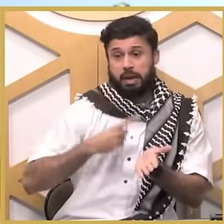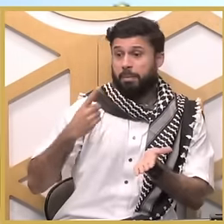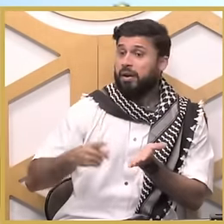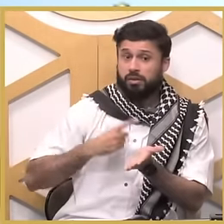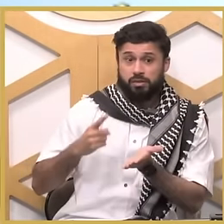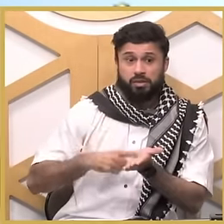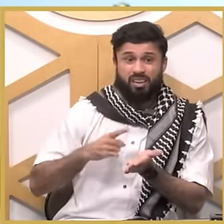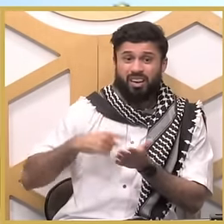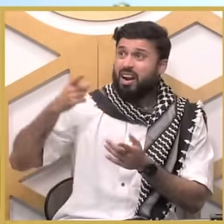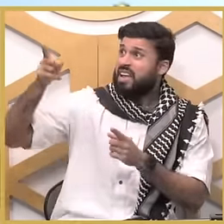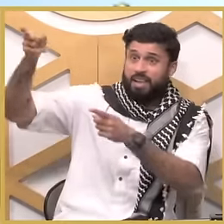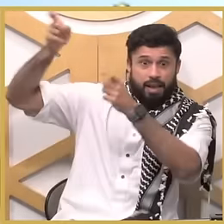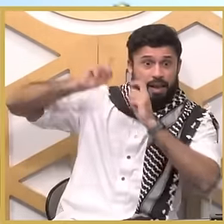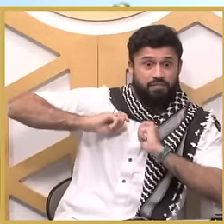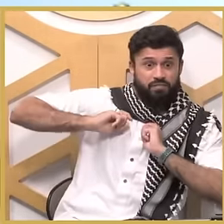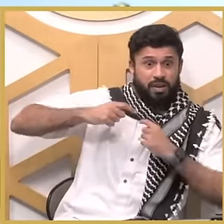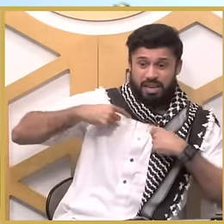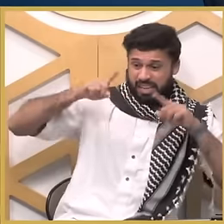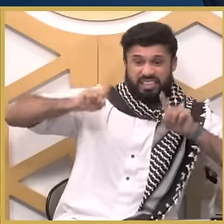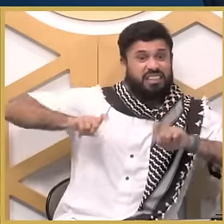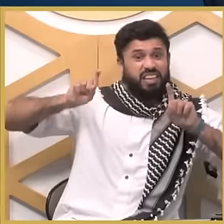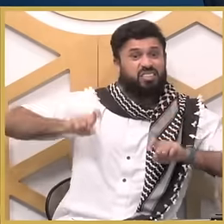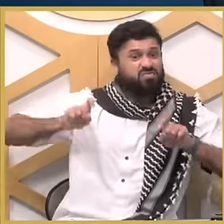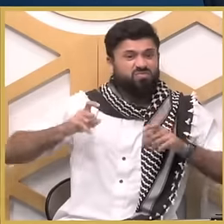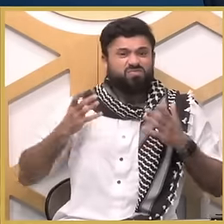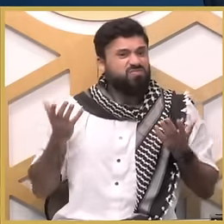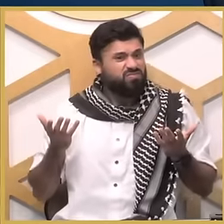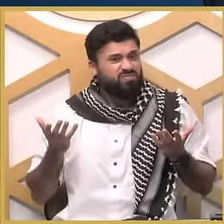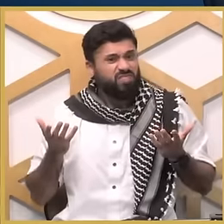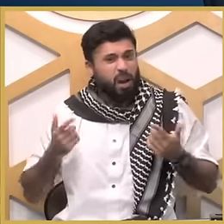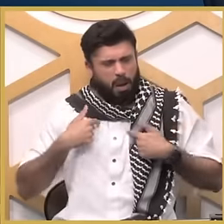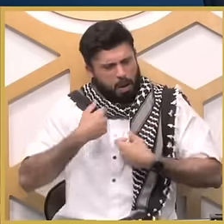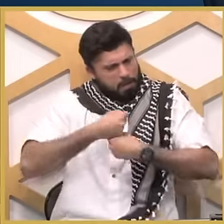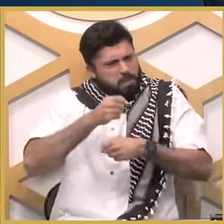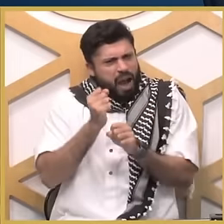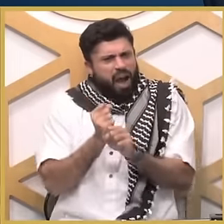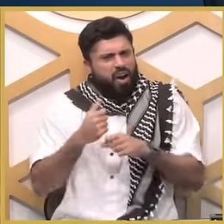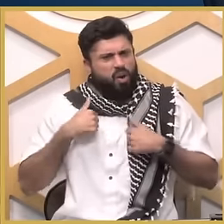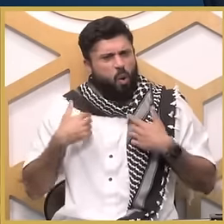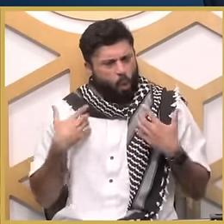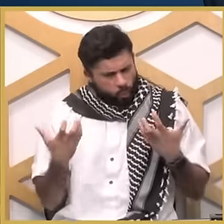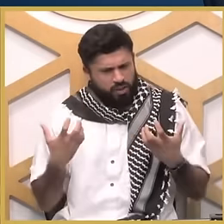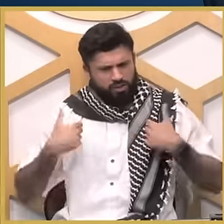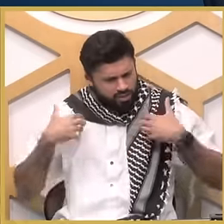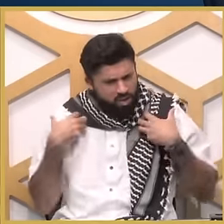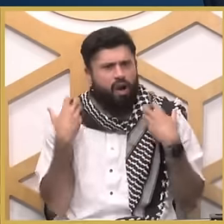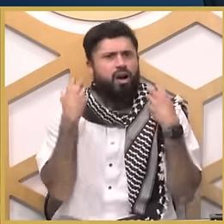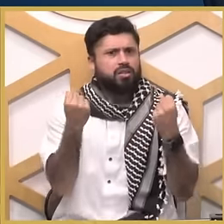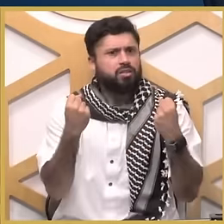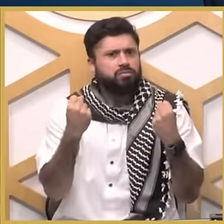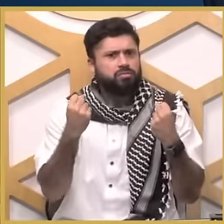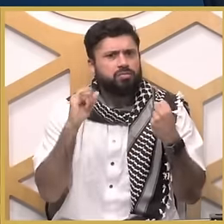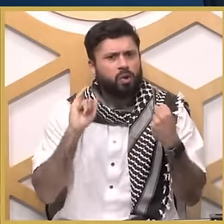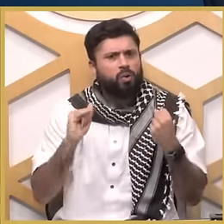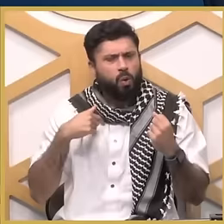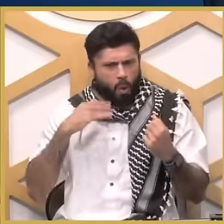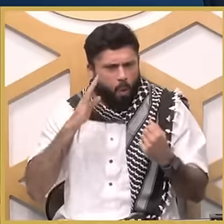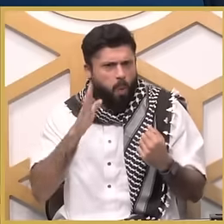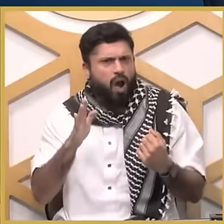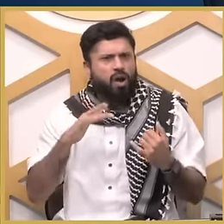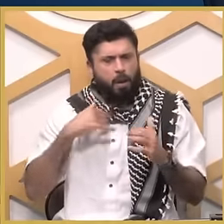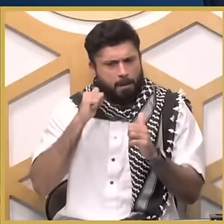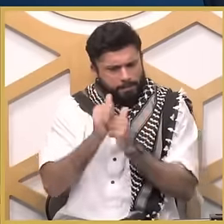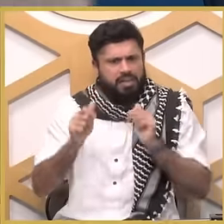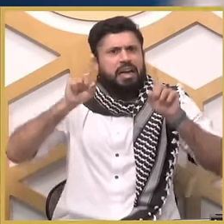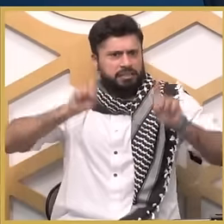And Shaykh, profound. As well, the test, many people, when they think of testing, they always think of what? Adversities. They don't